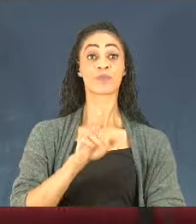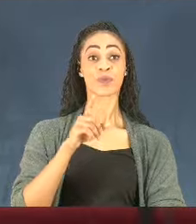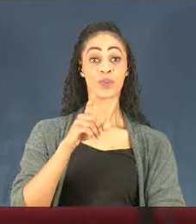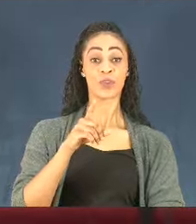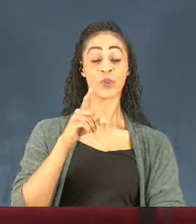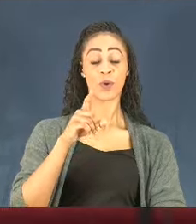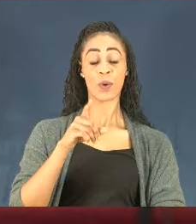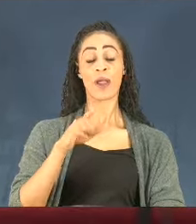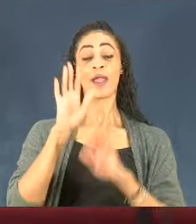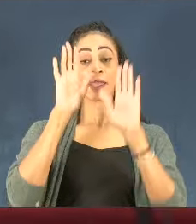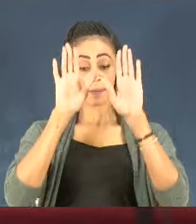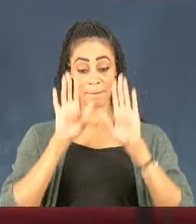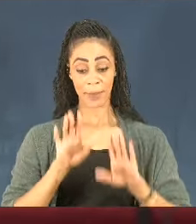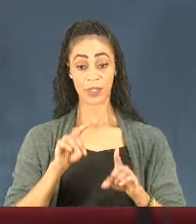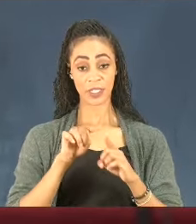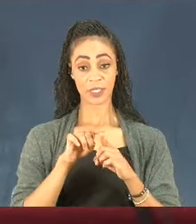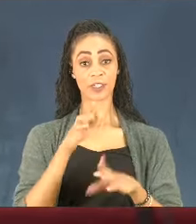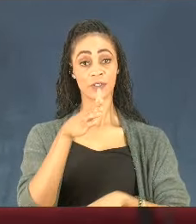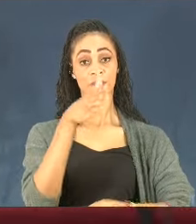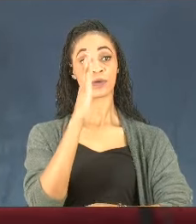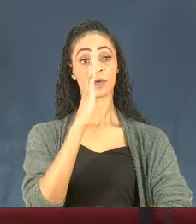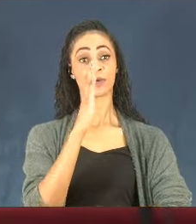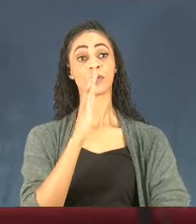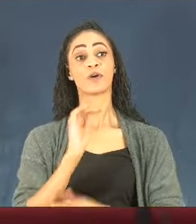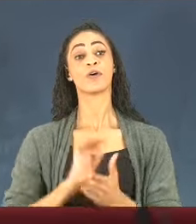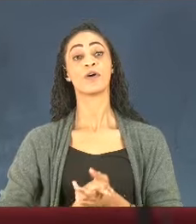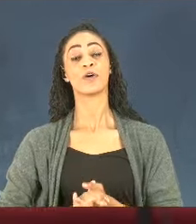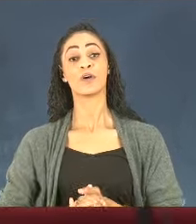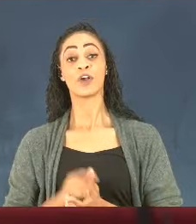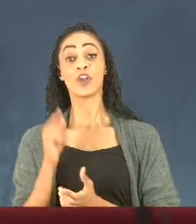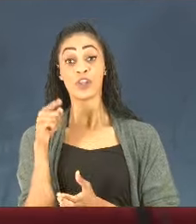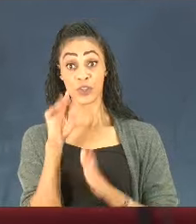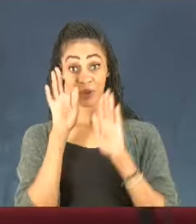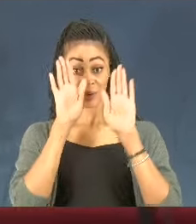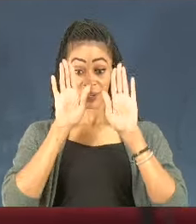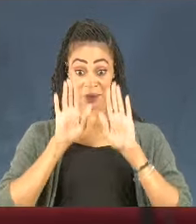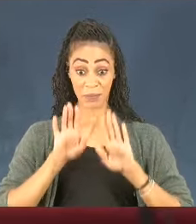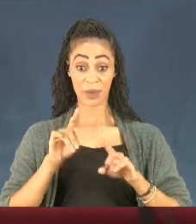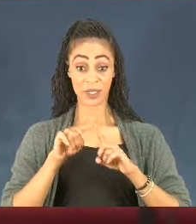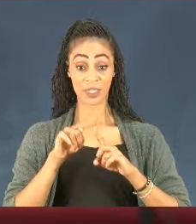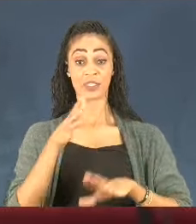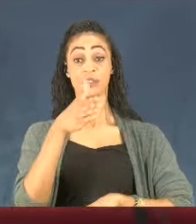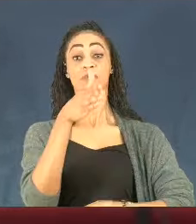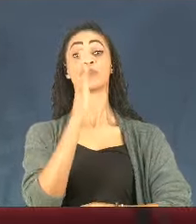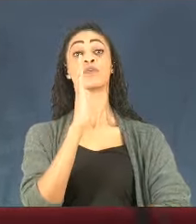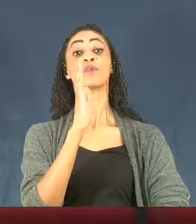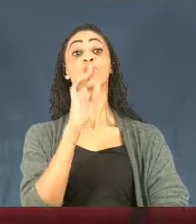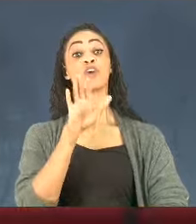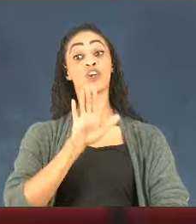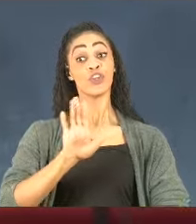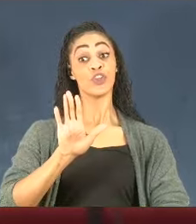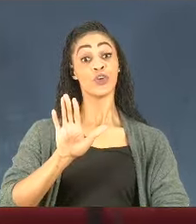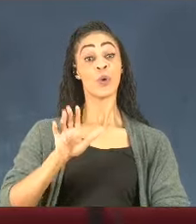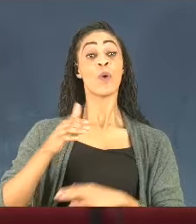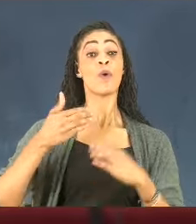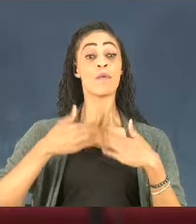to God. And not only are you already someone to God, but you have a